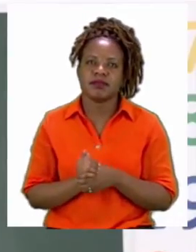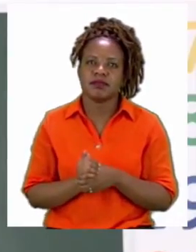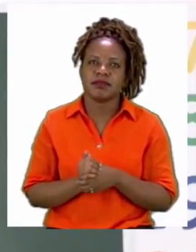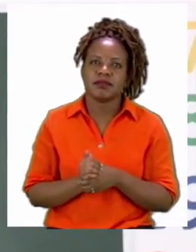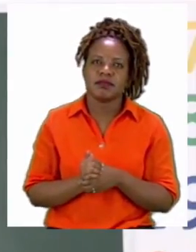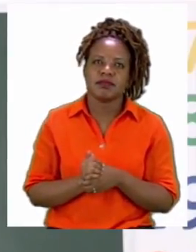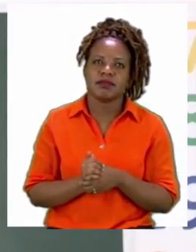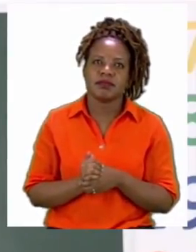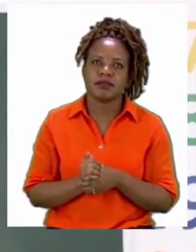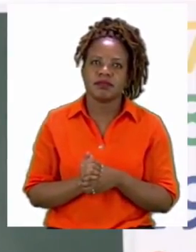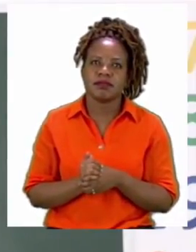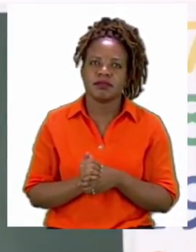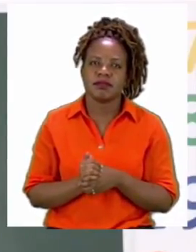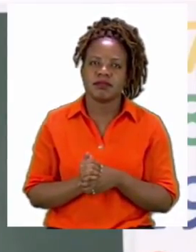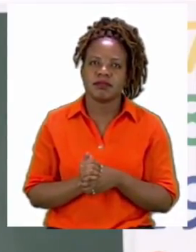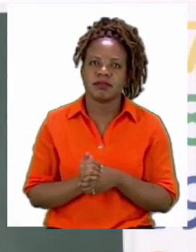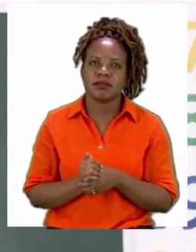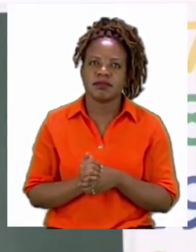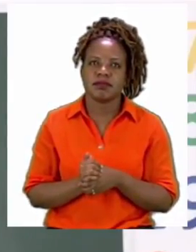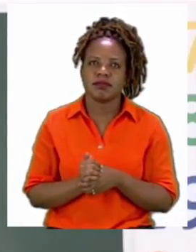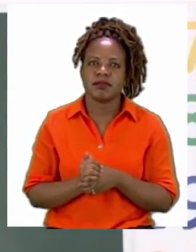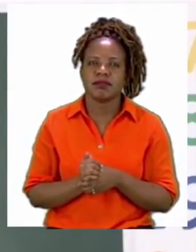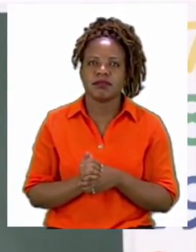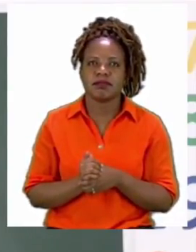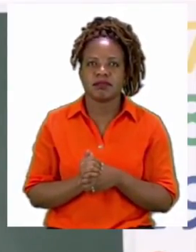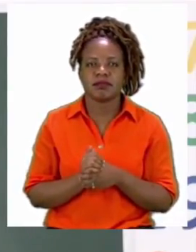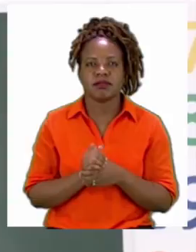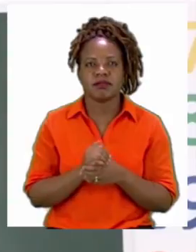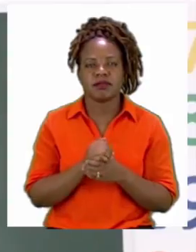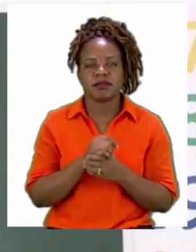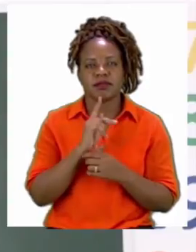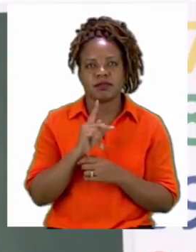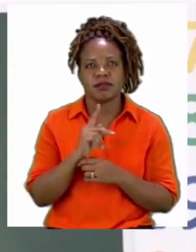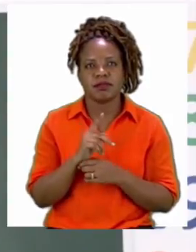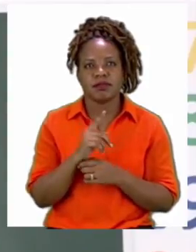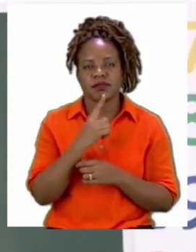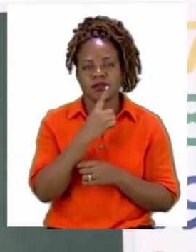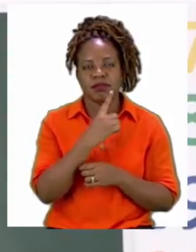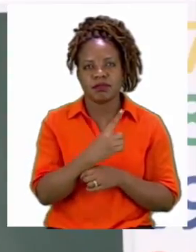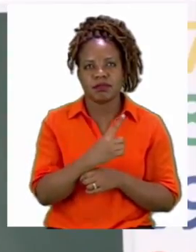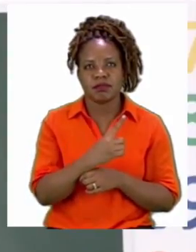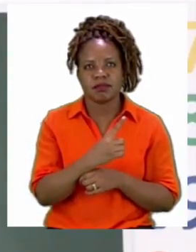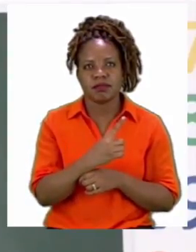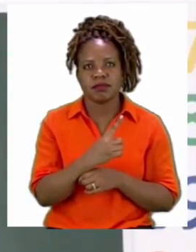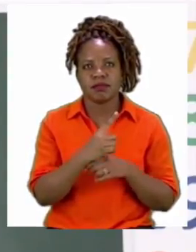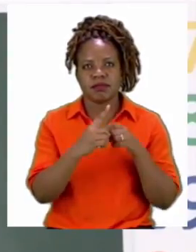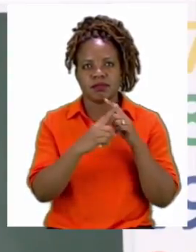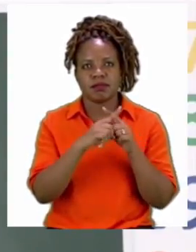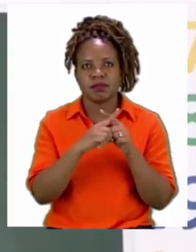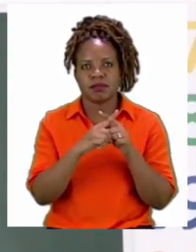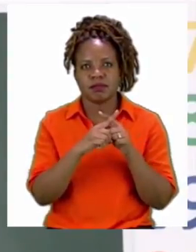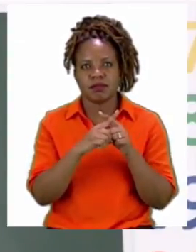move on to still doing 1. So we know that 1 set of